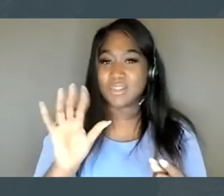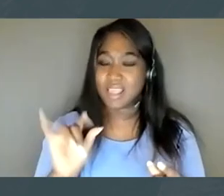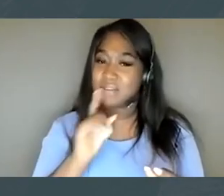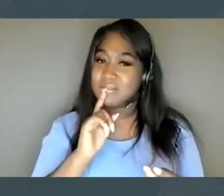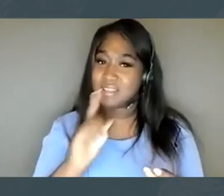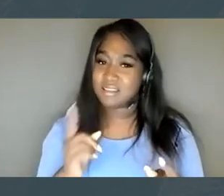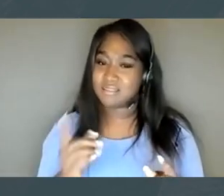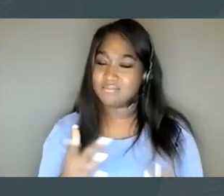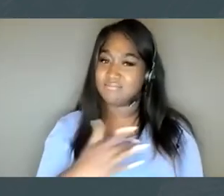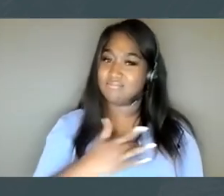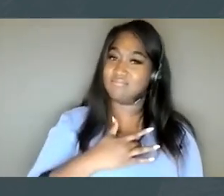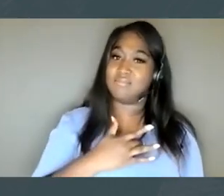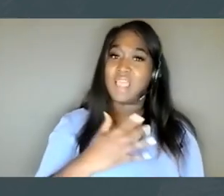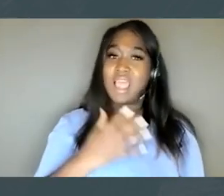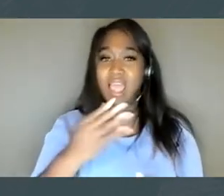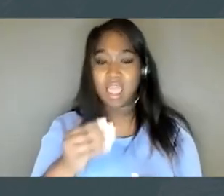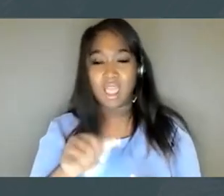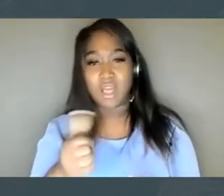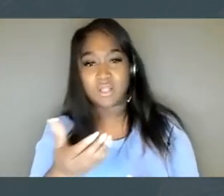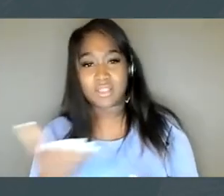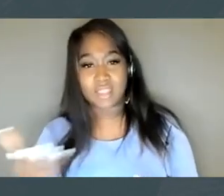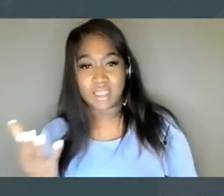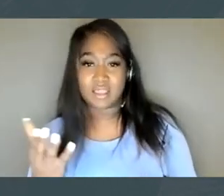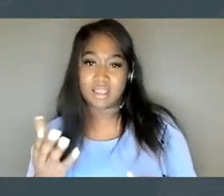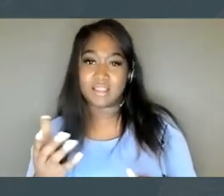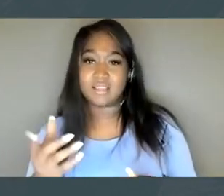really appreciate about